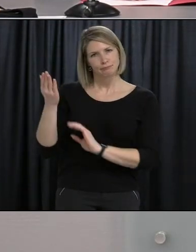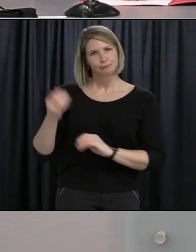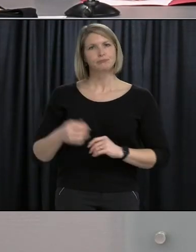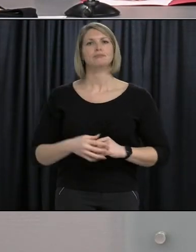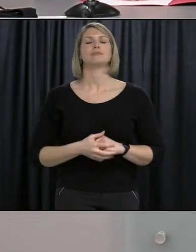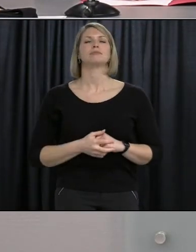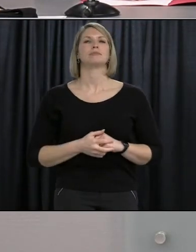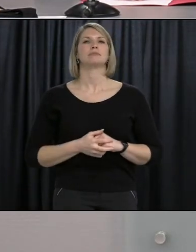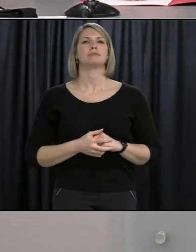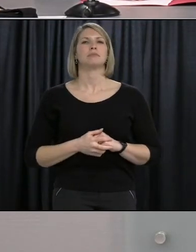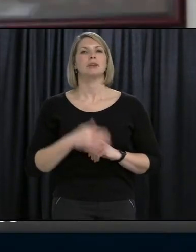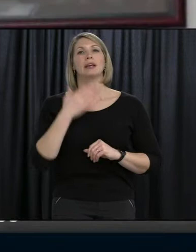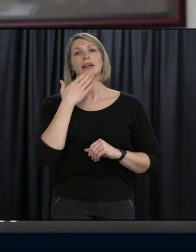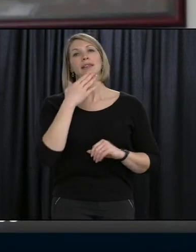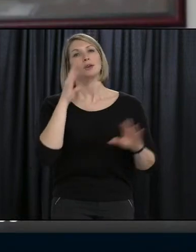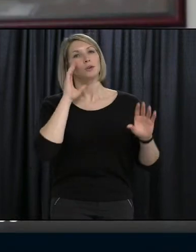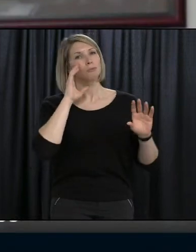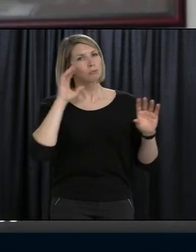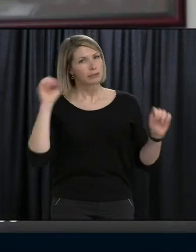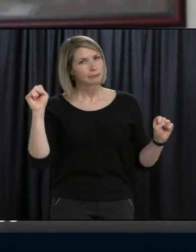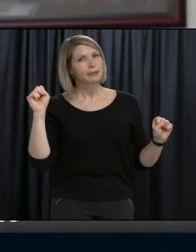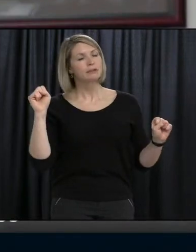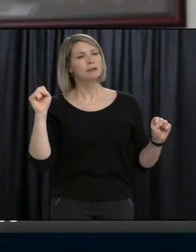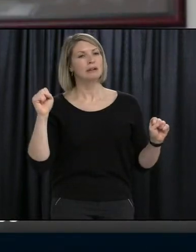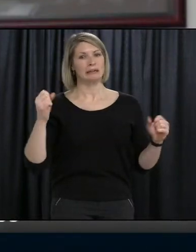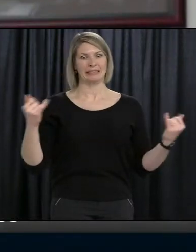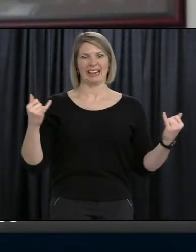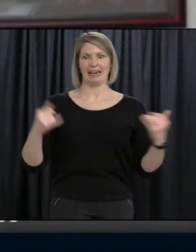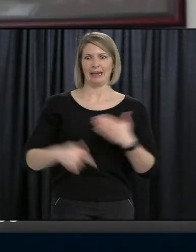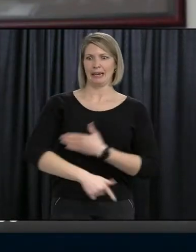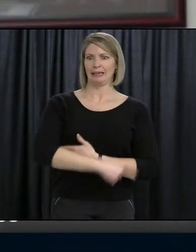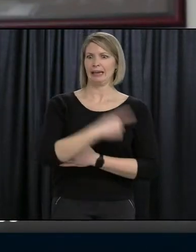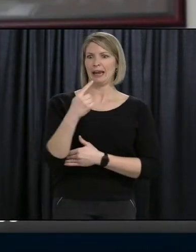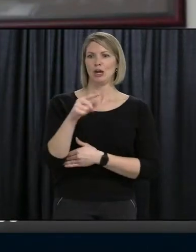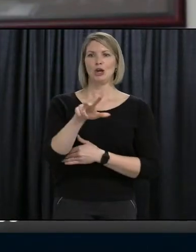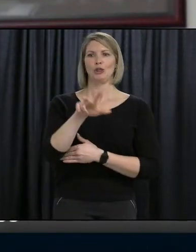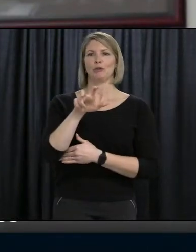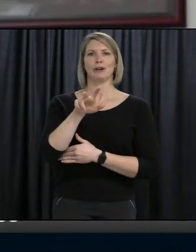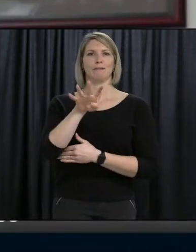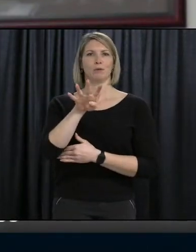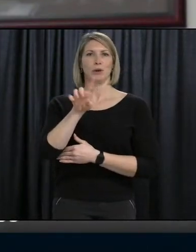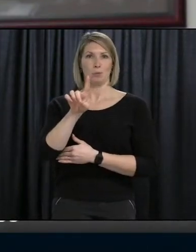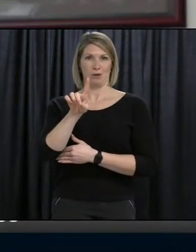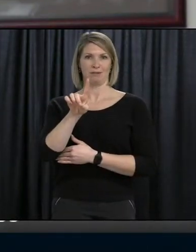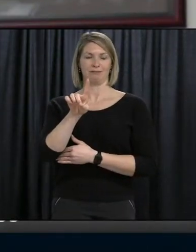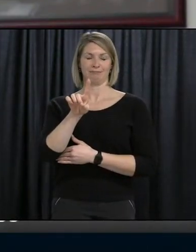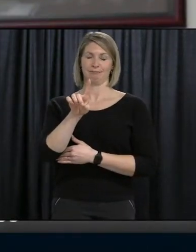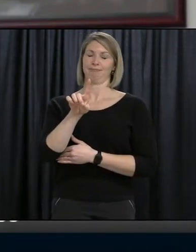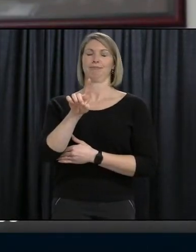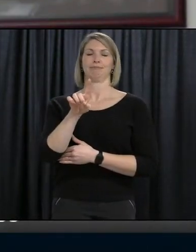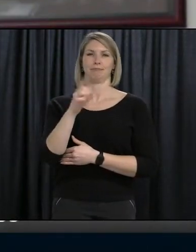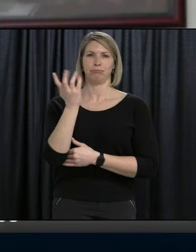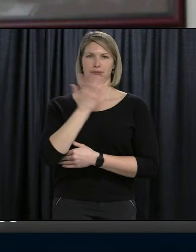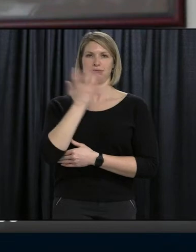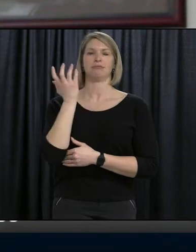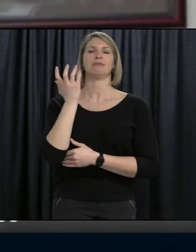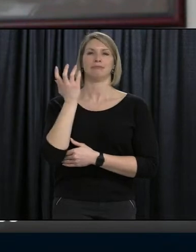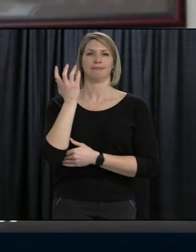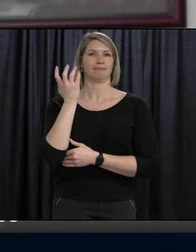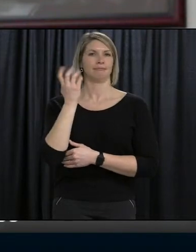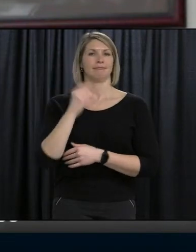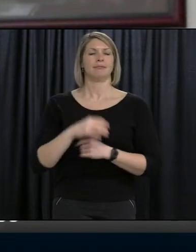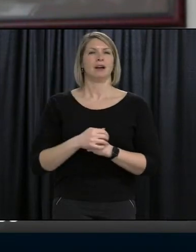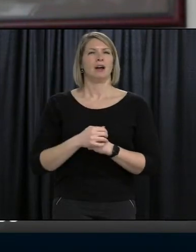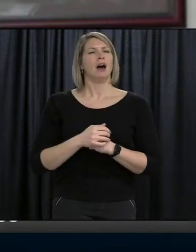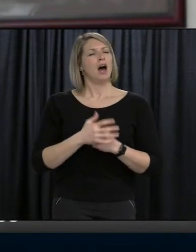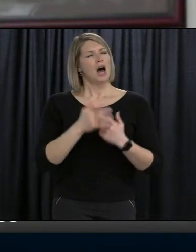Thank you very much, Premier. Day 341, and we've passed yet another landmark. I just want to re-emphasize some of